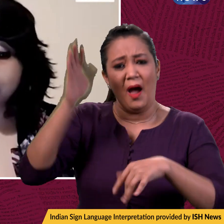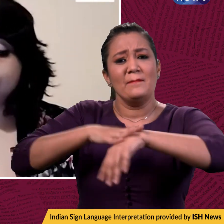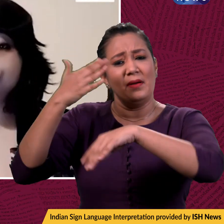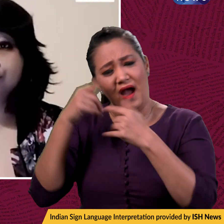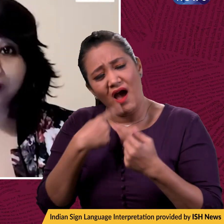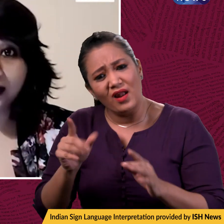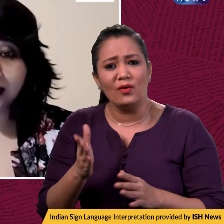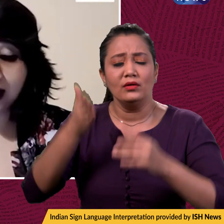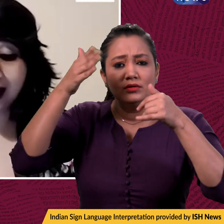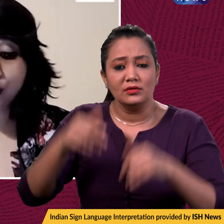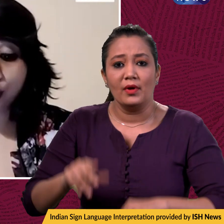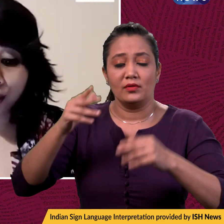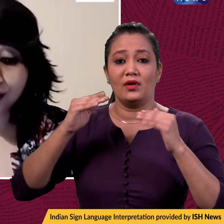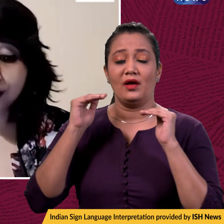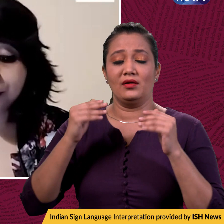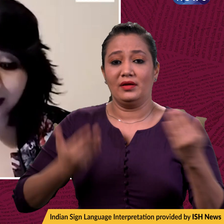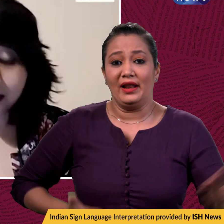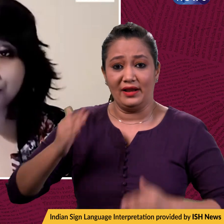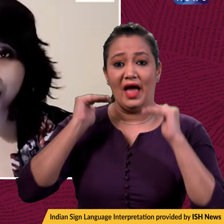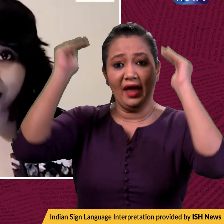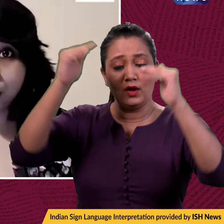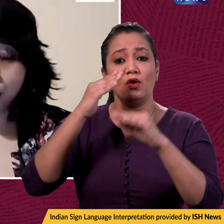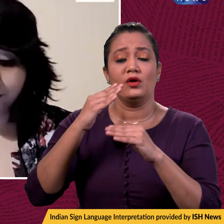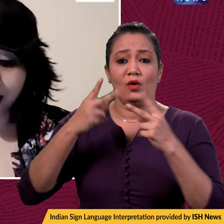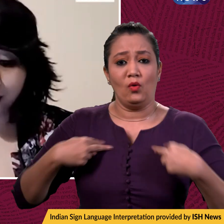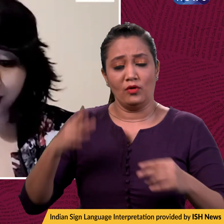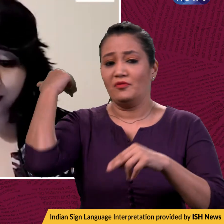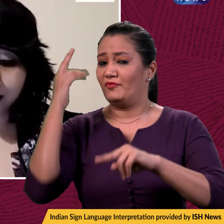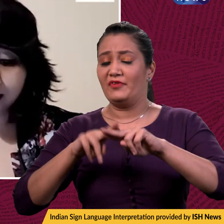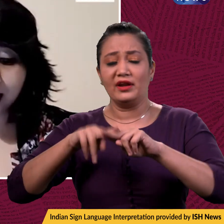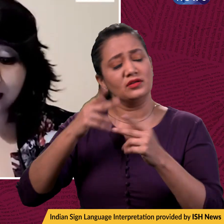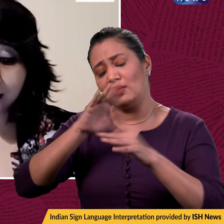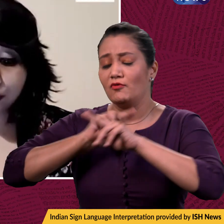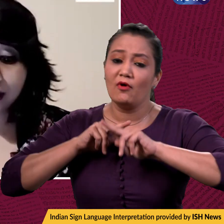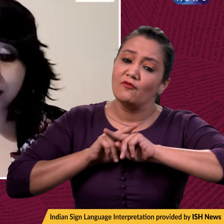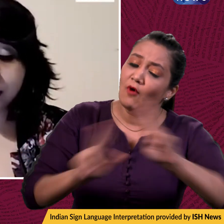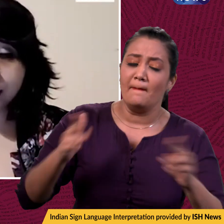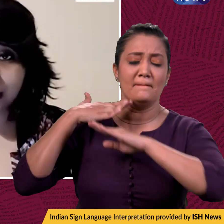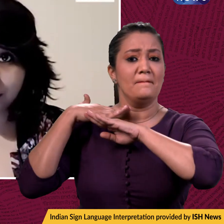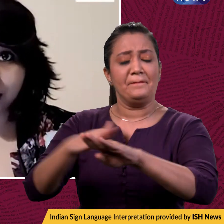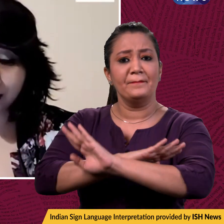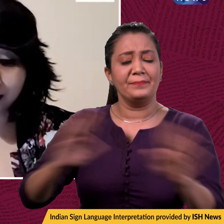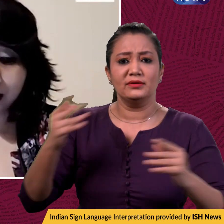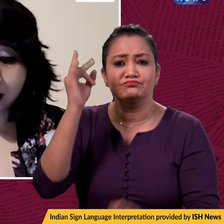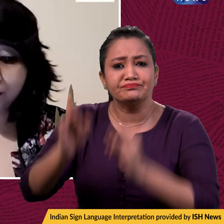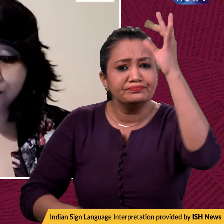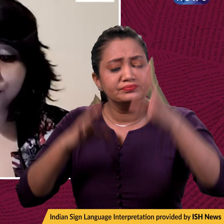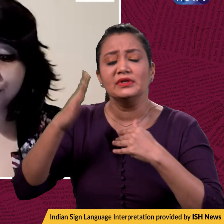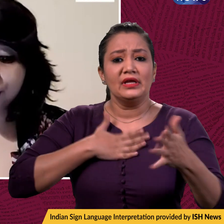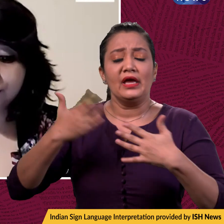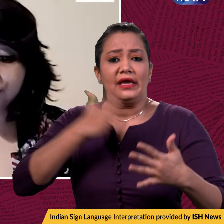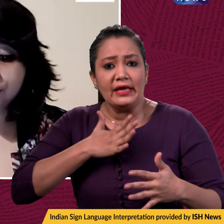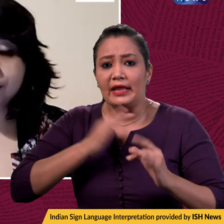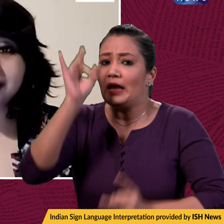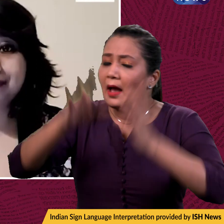Calcutta High Court on Friday had ordered a blanket ban on firecrackers, including green crackers, up to